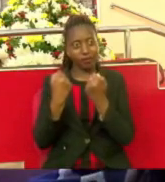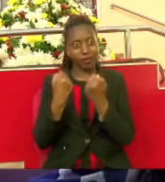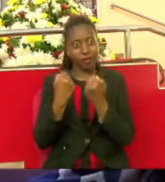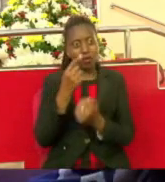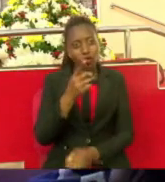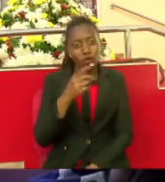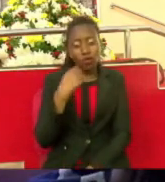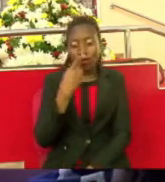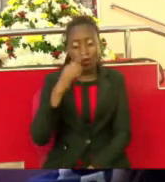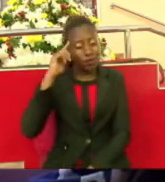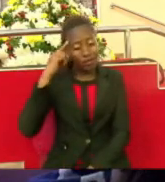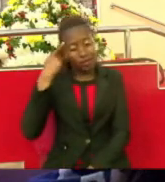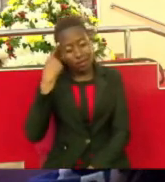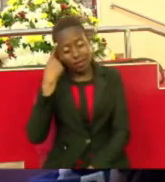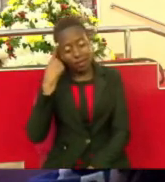of where to take your child,